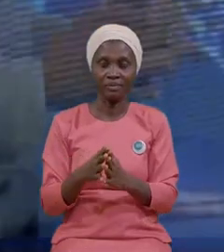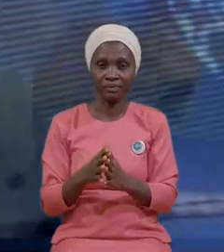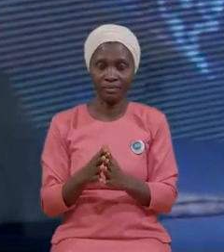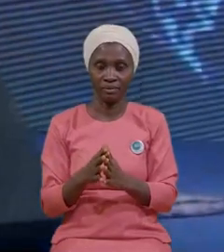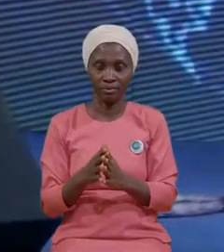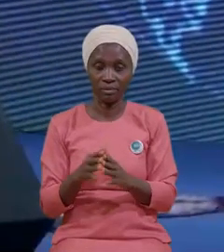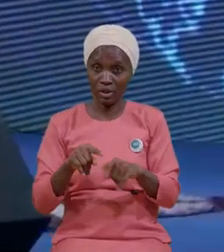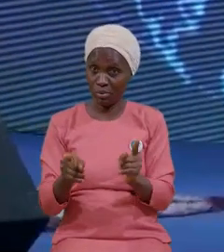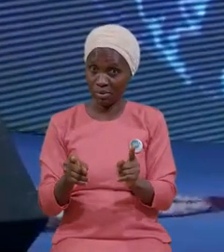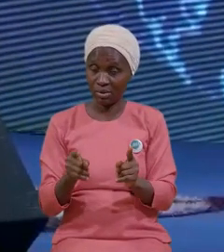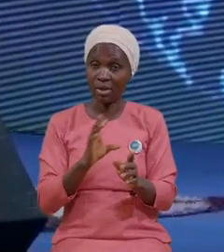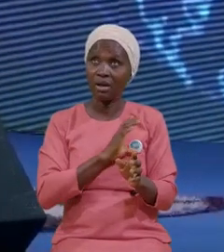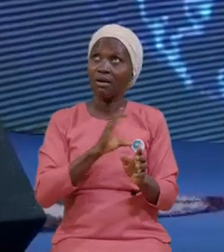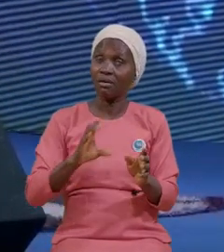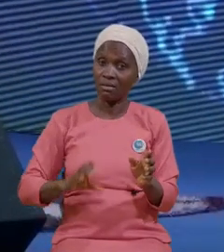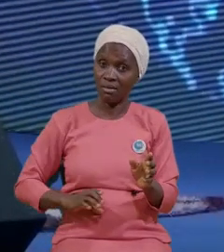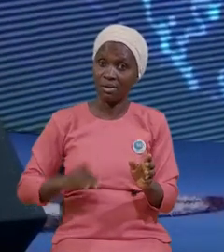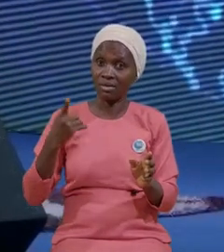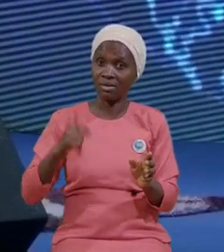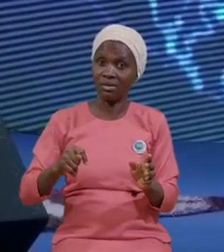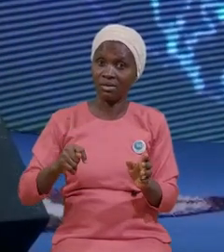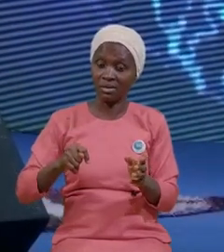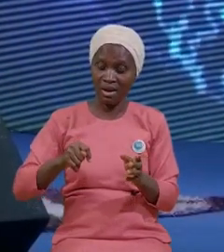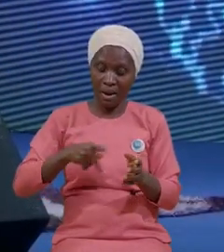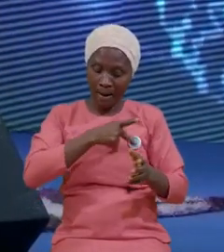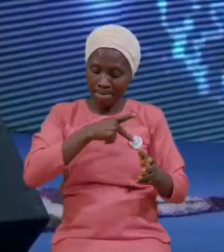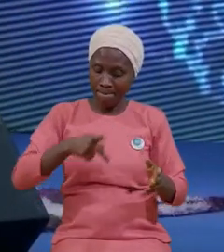But Christ, the Prince of Peace,